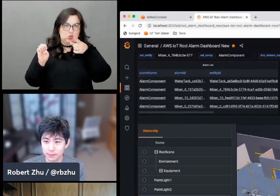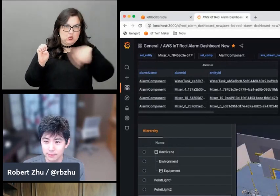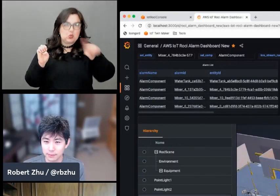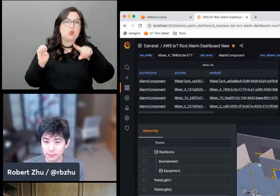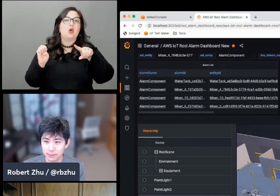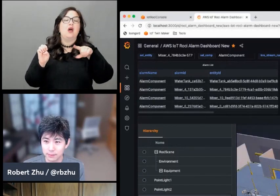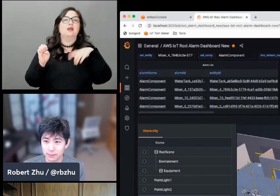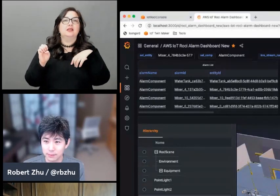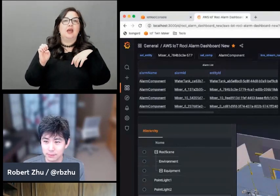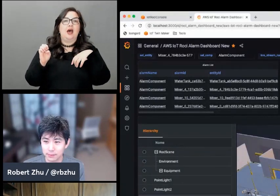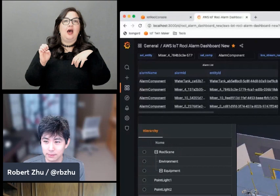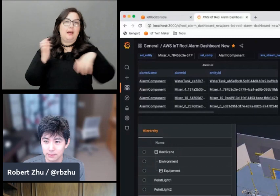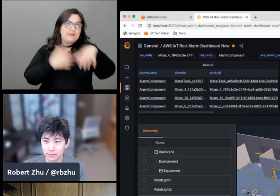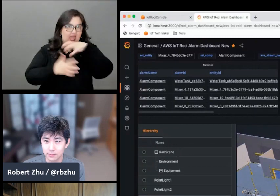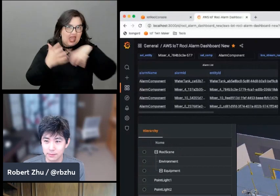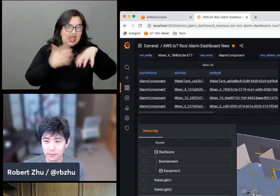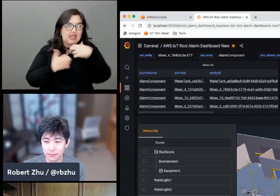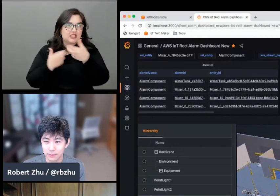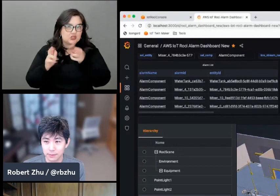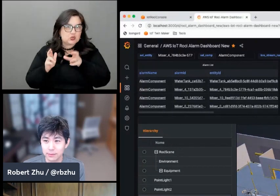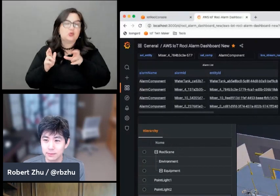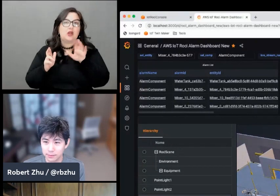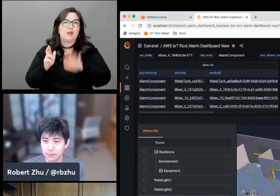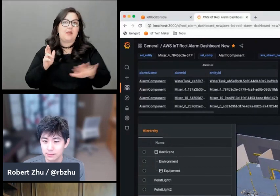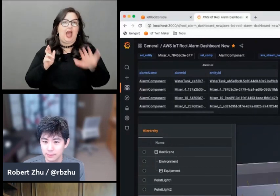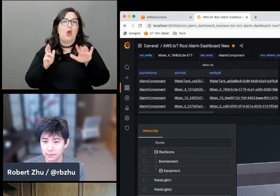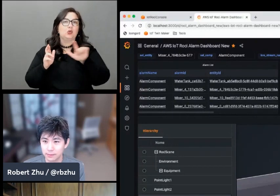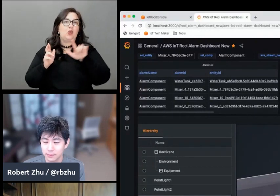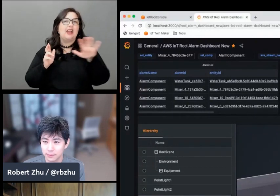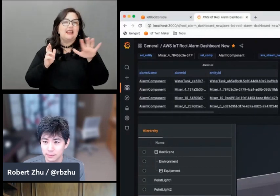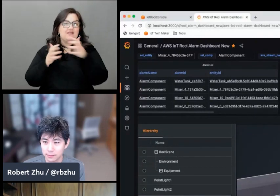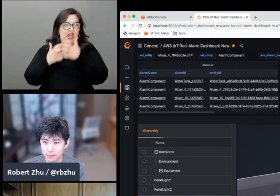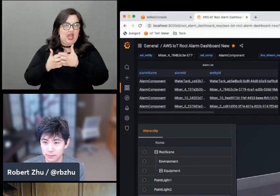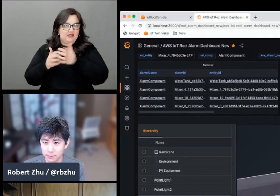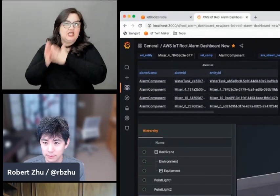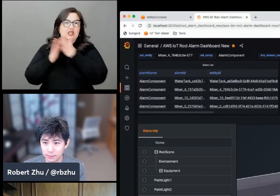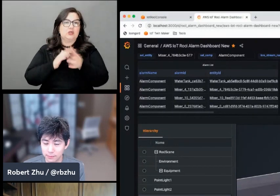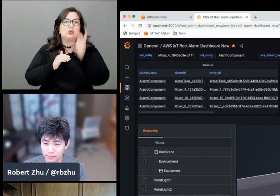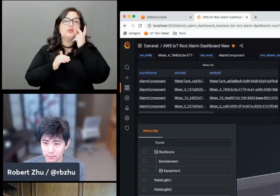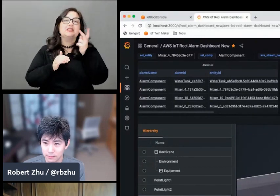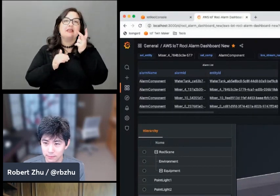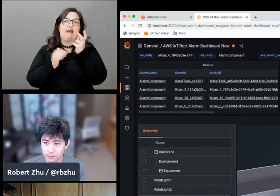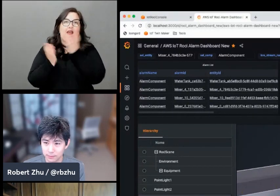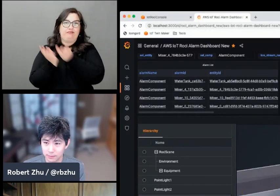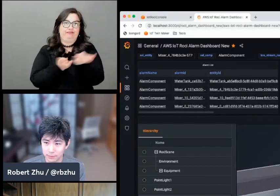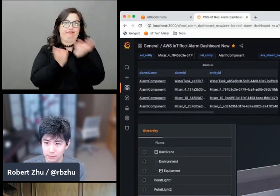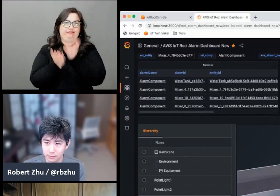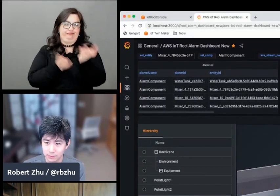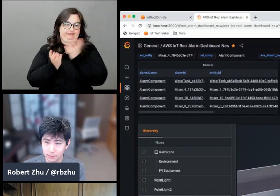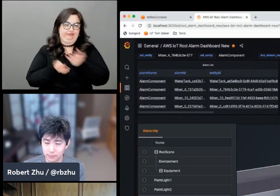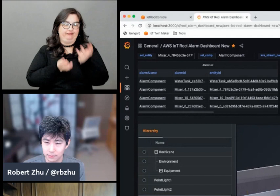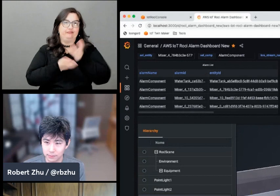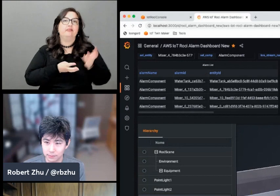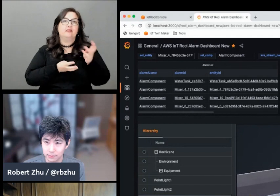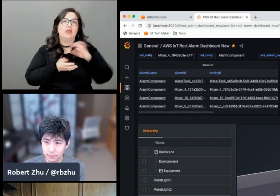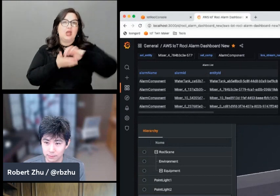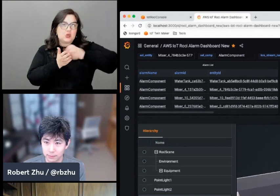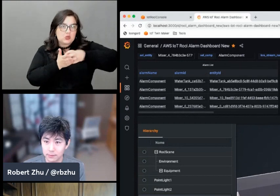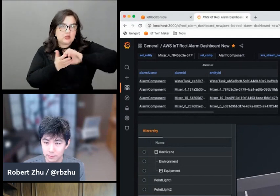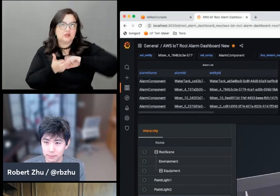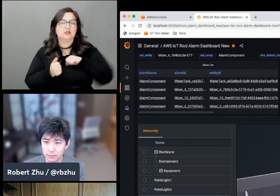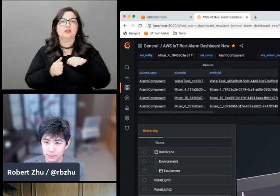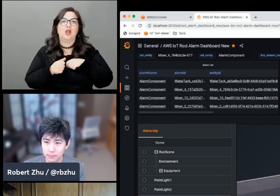mixing room with about 25 mixers in here, and then a couple of cookie lines that include former